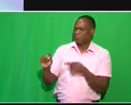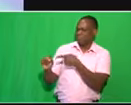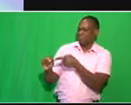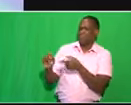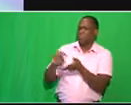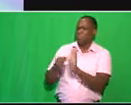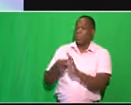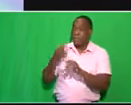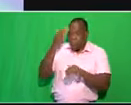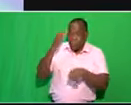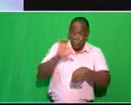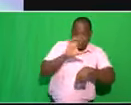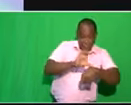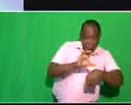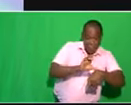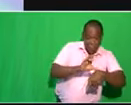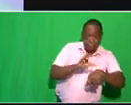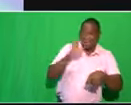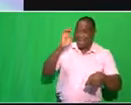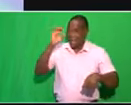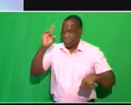And as such,